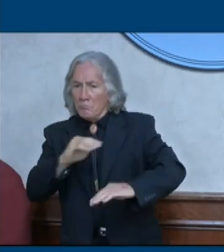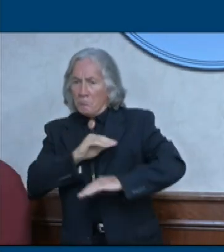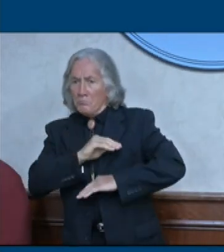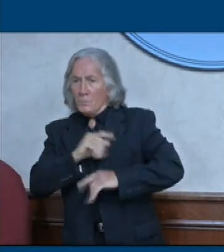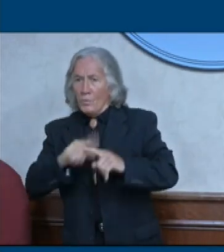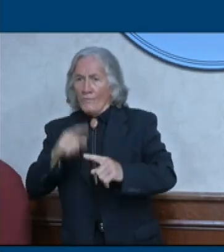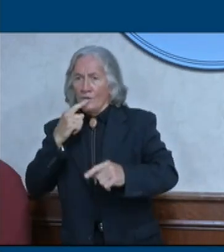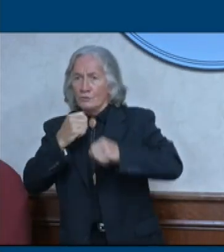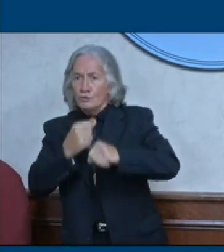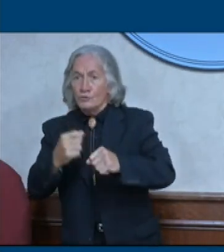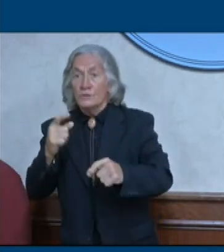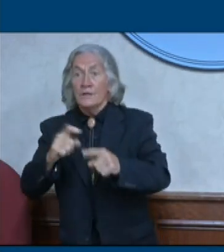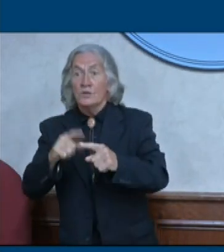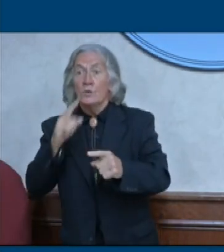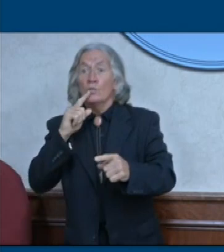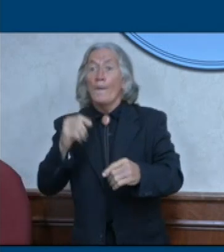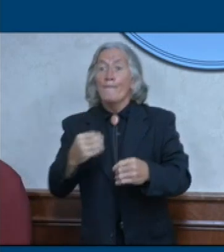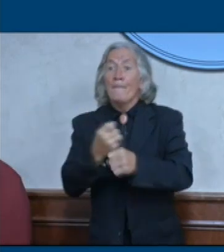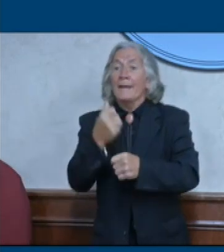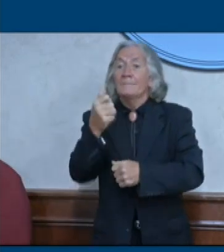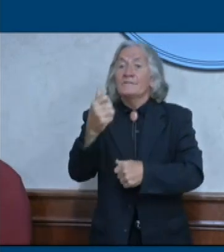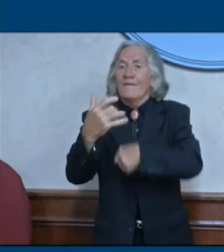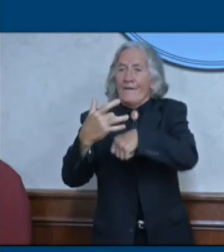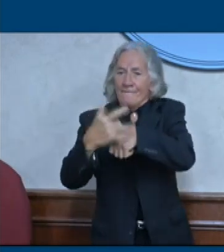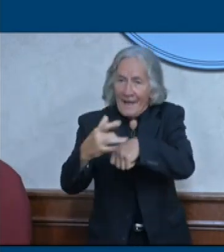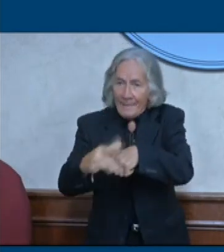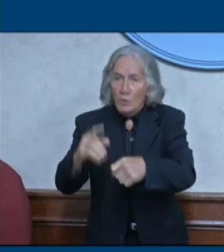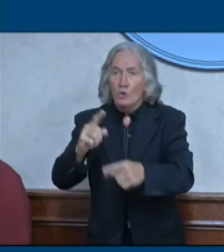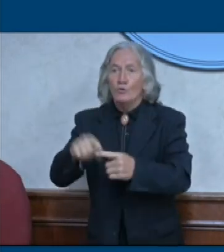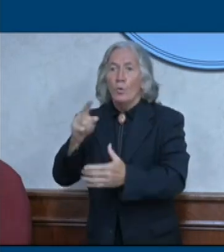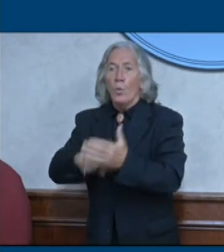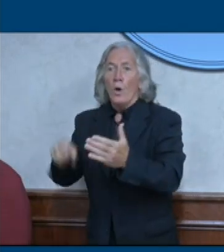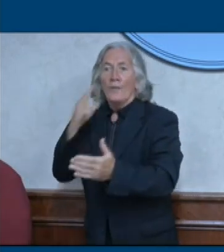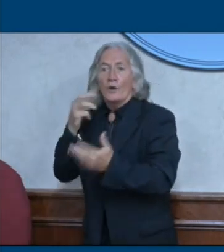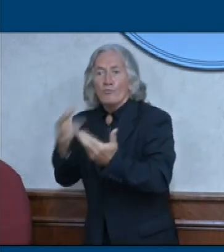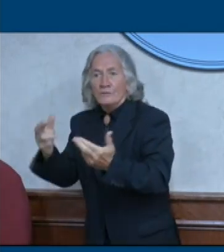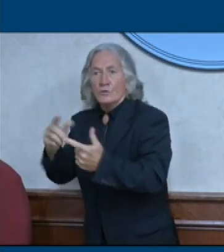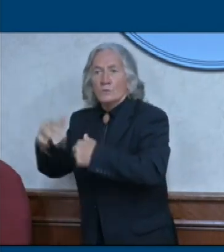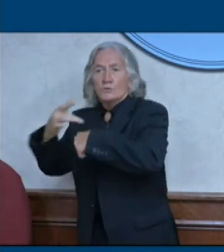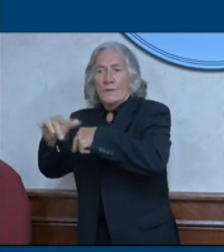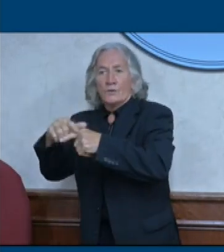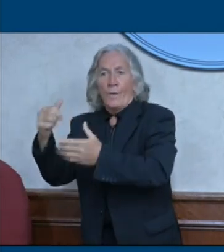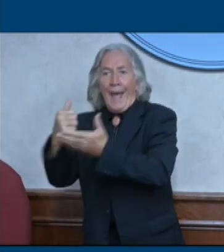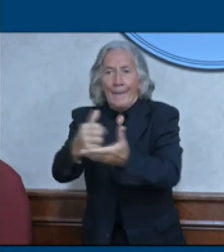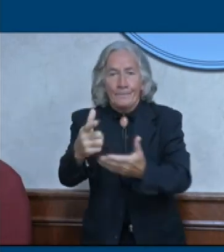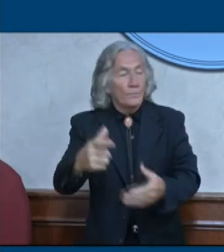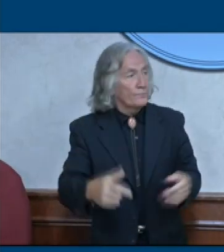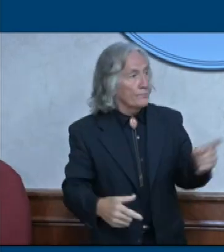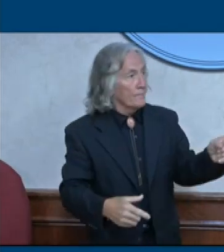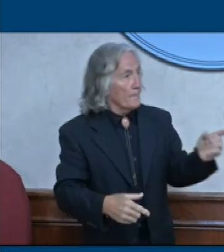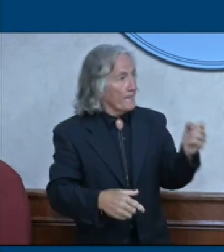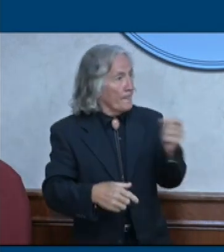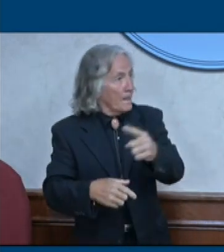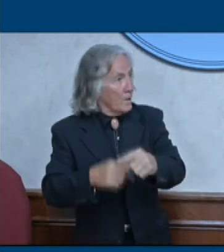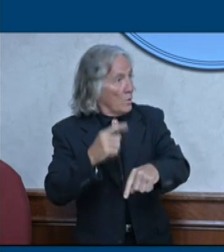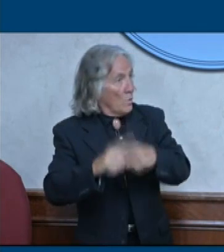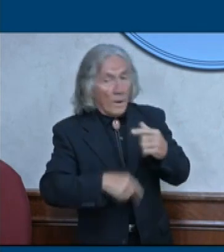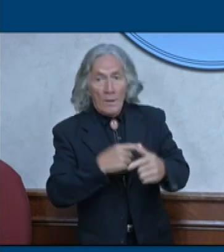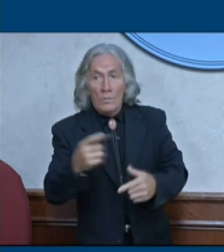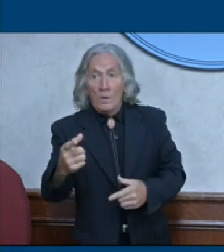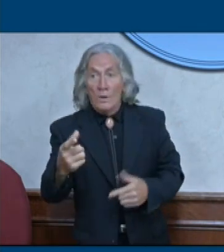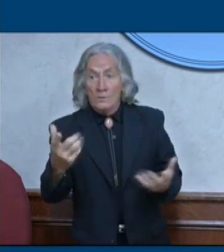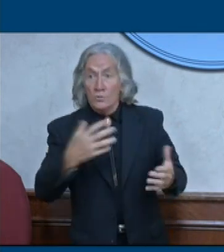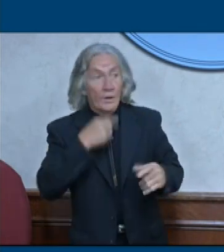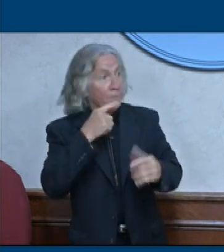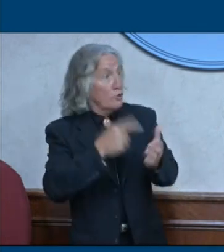for enforcement. He needs to avail himself of the tools that are available to him for enforcement. What about fines in late